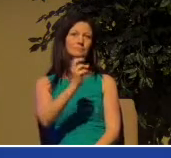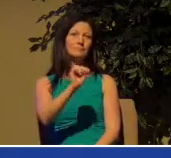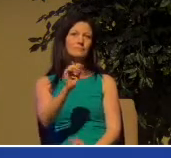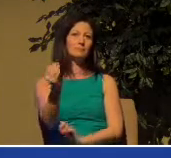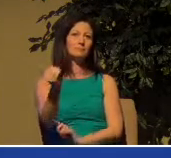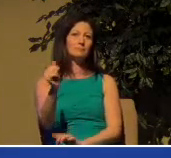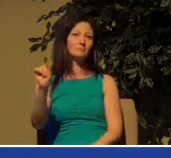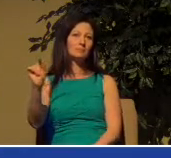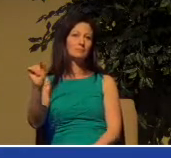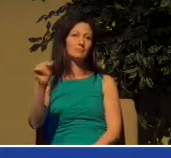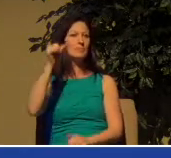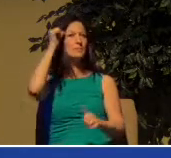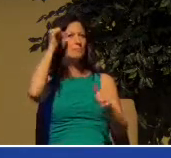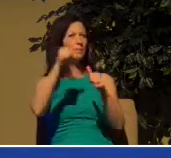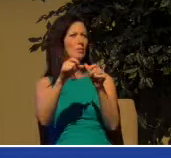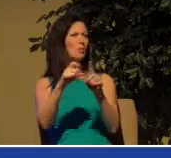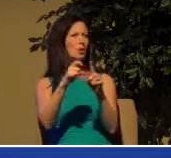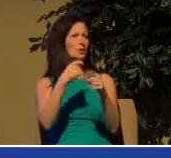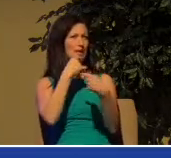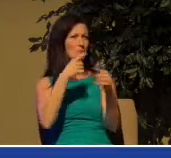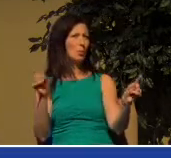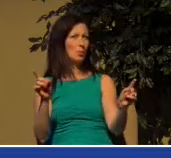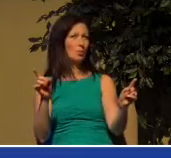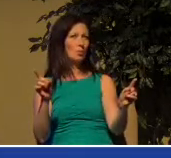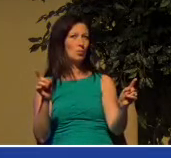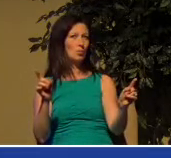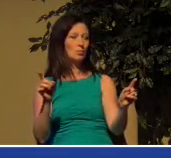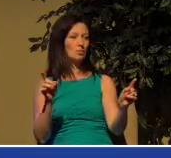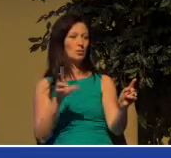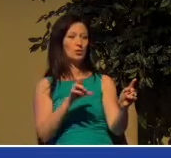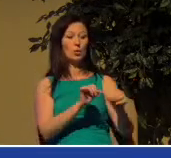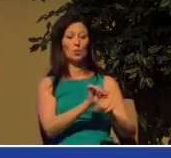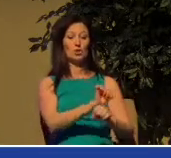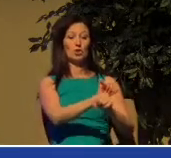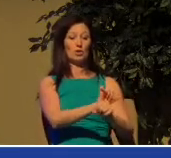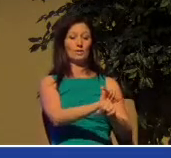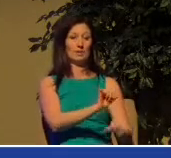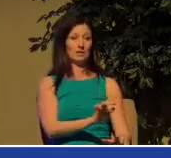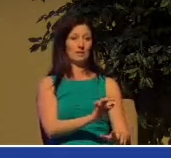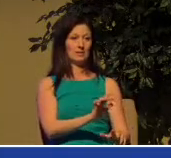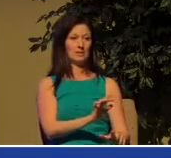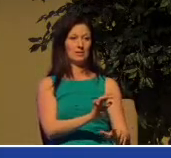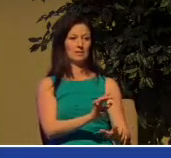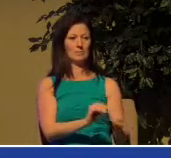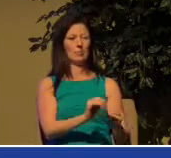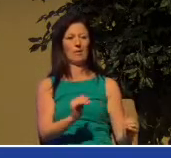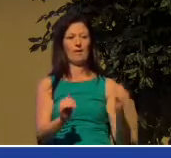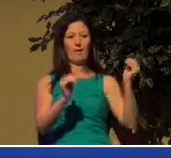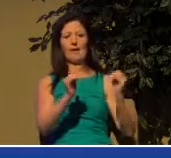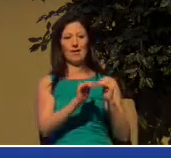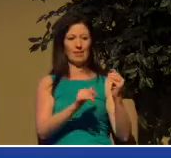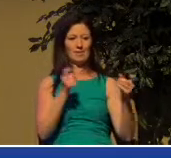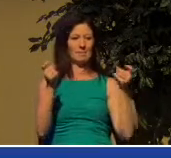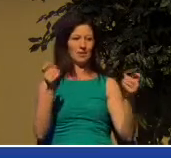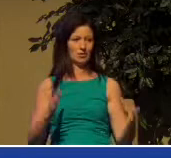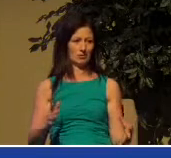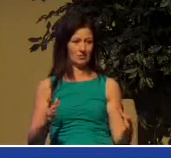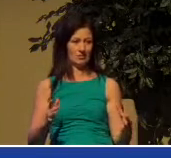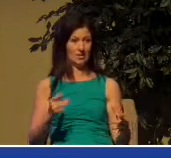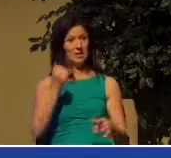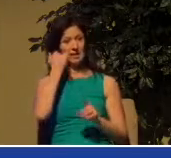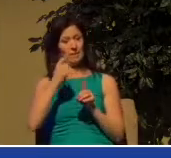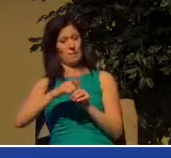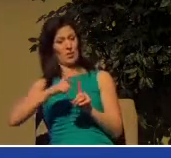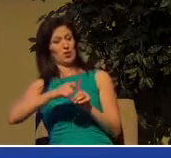the words I spoke to you. No servant is greater than his master. If they persecuted me, they will persecute you also. If